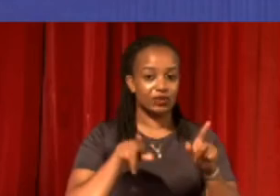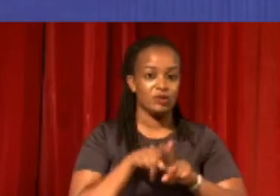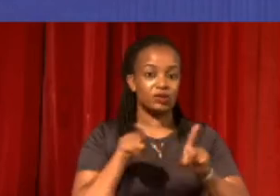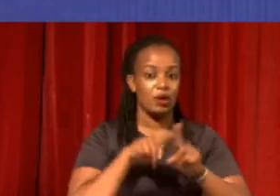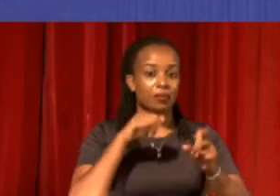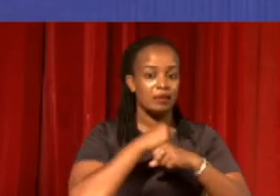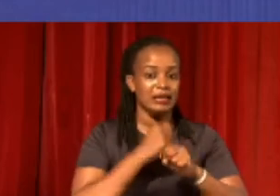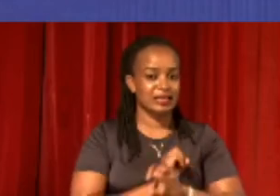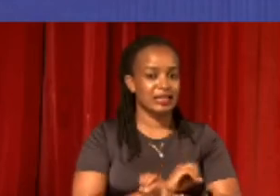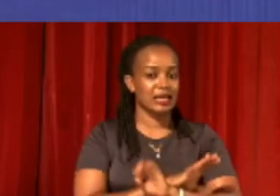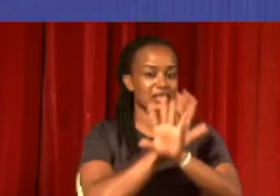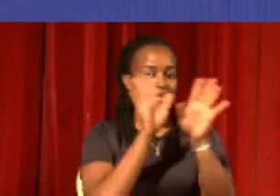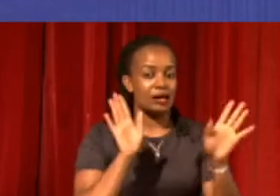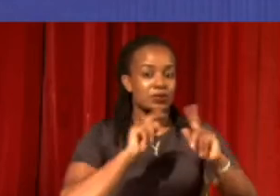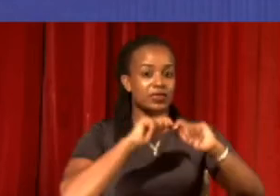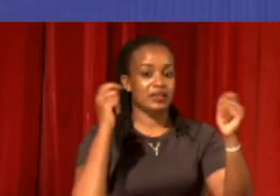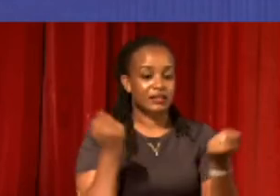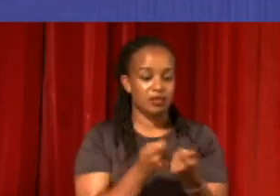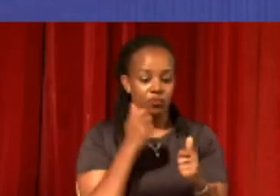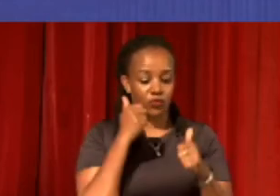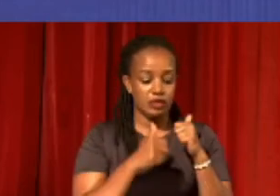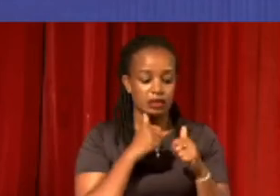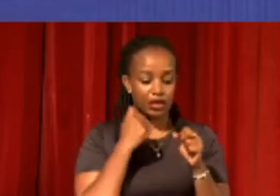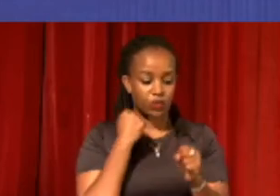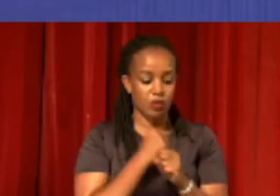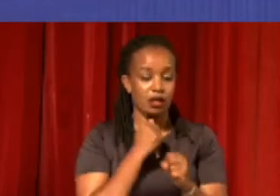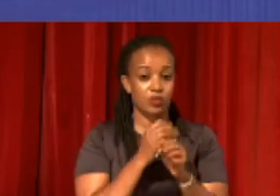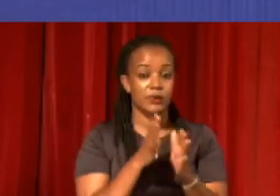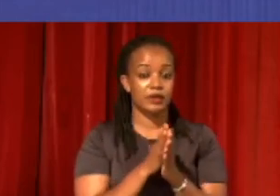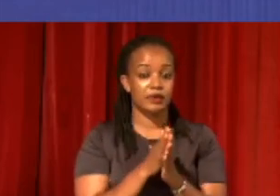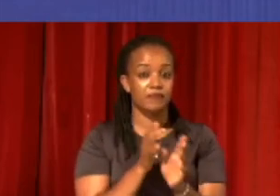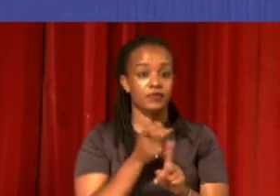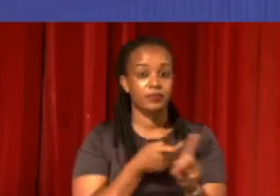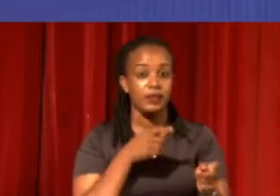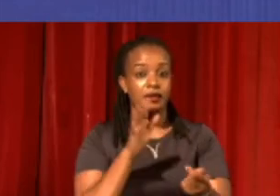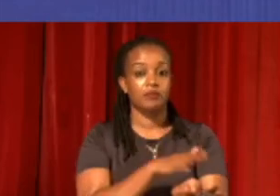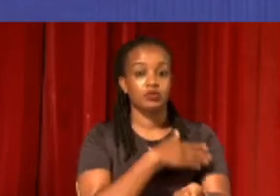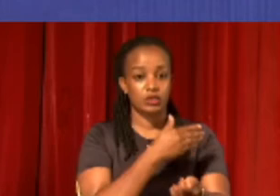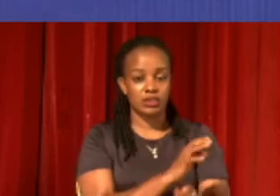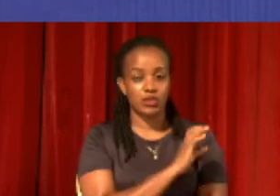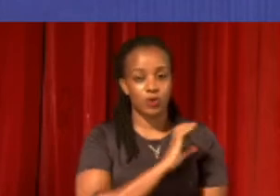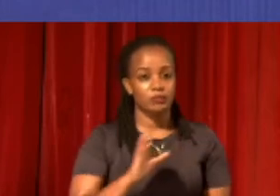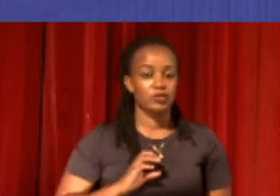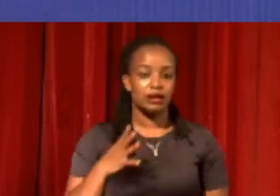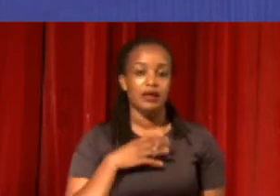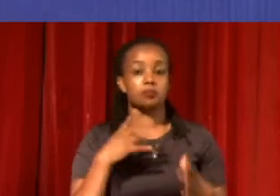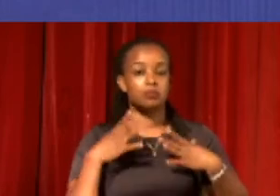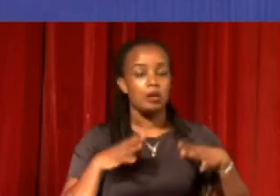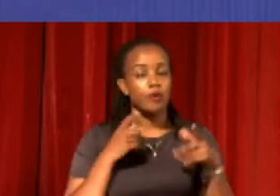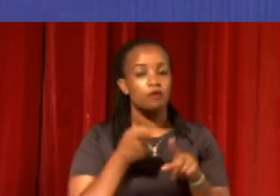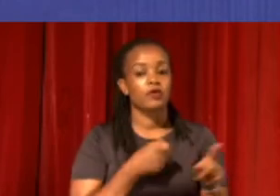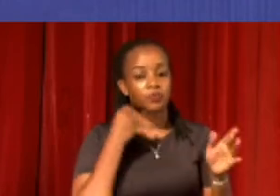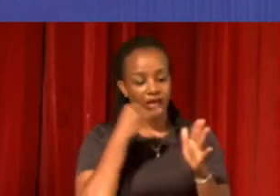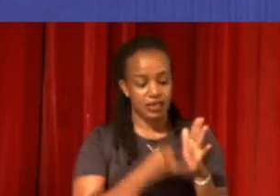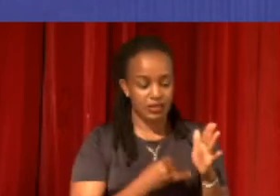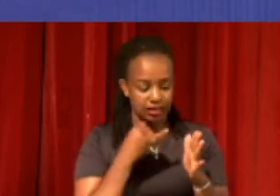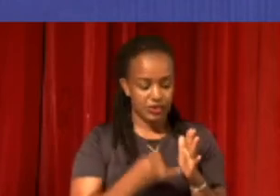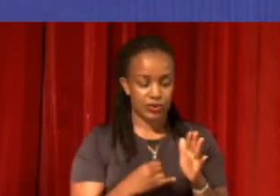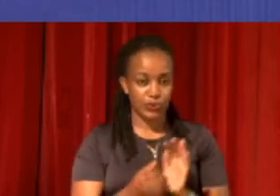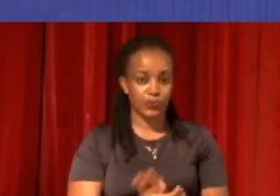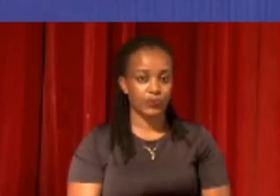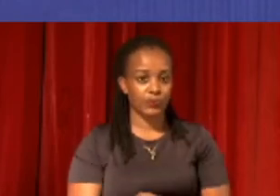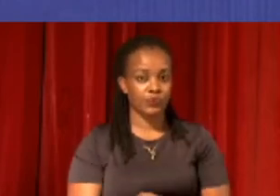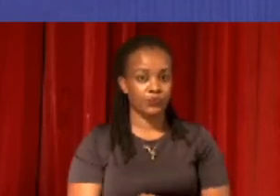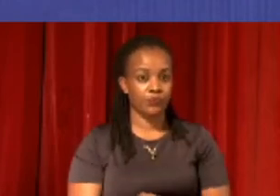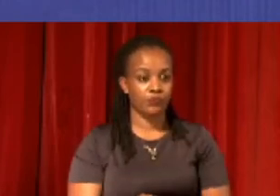team that will be made of officers from the Music Commission and people from the industry. Yes. All right? Yeah. Who will vet the works. Mm.